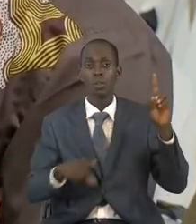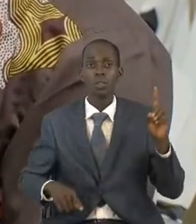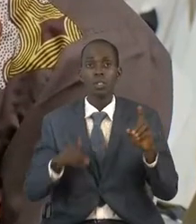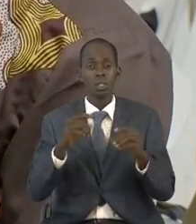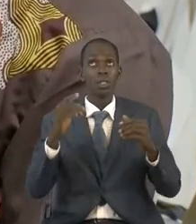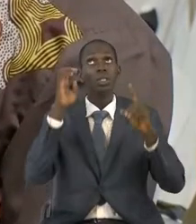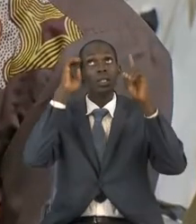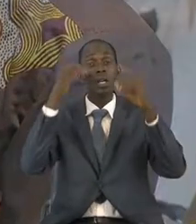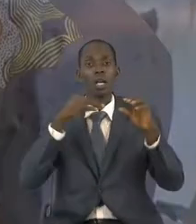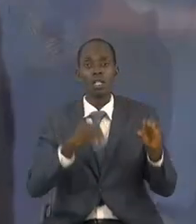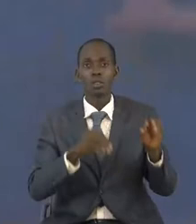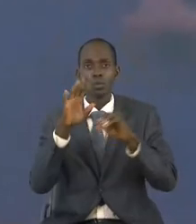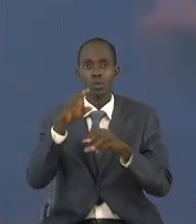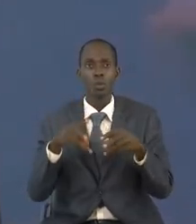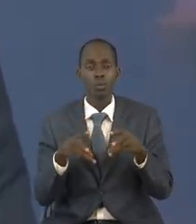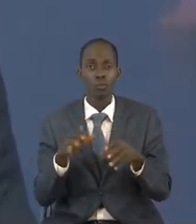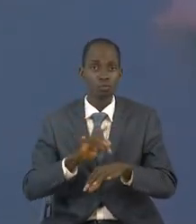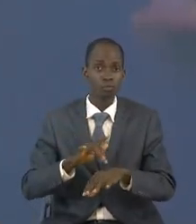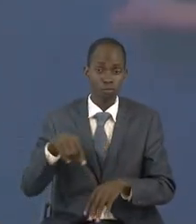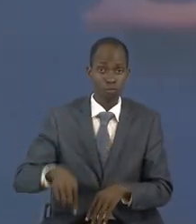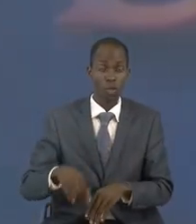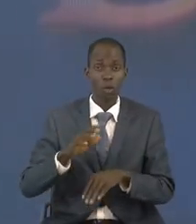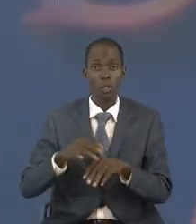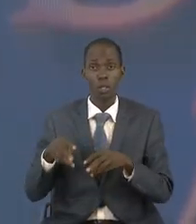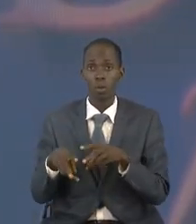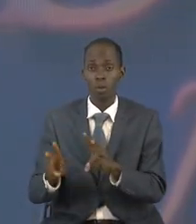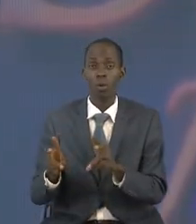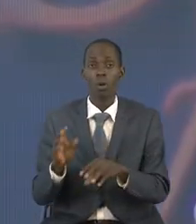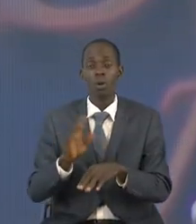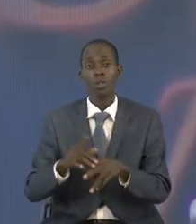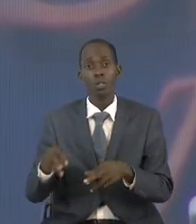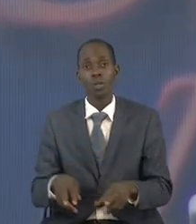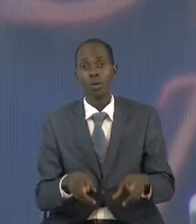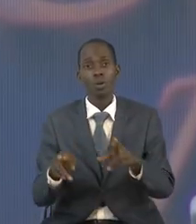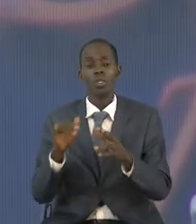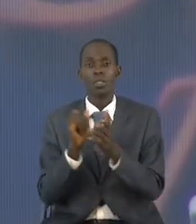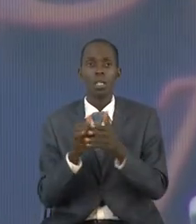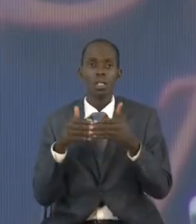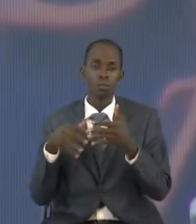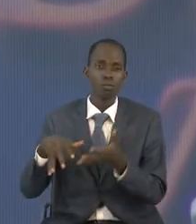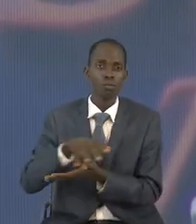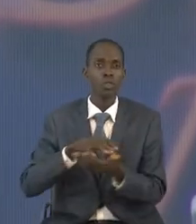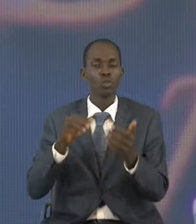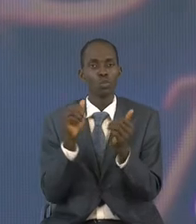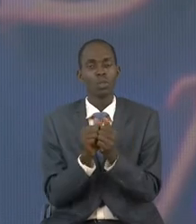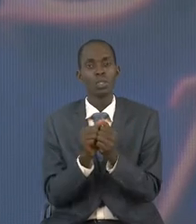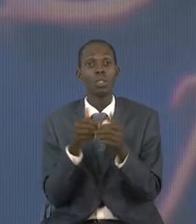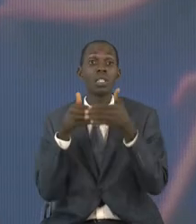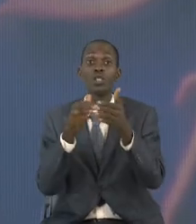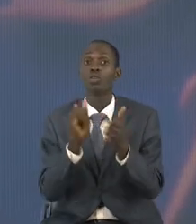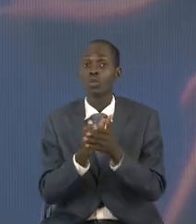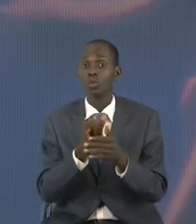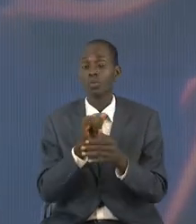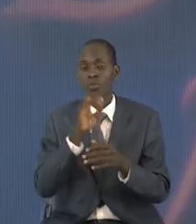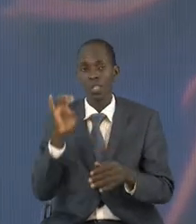a path, on a way, on the road that leads to eternal life. You will not turn